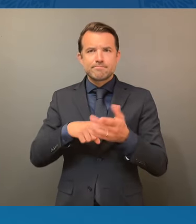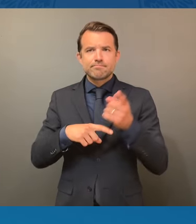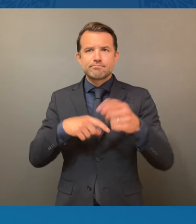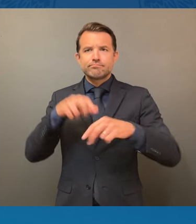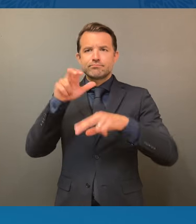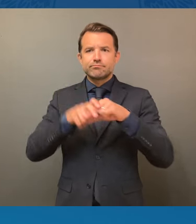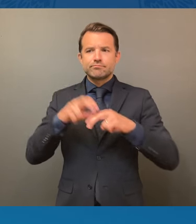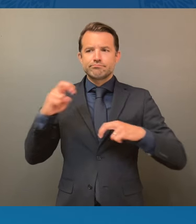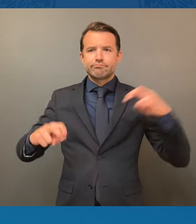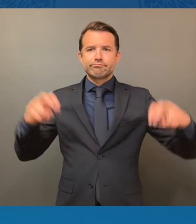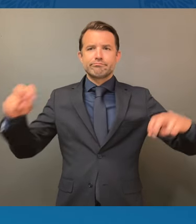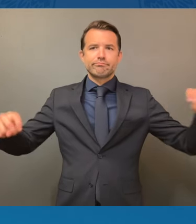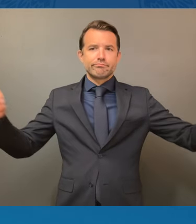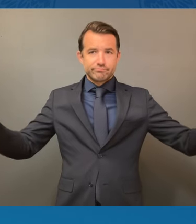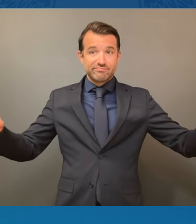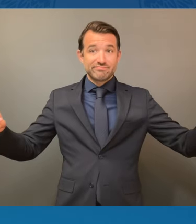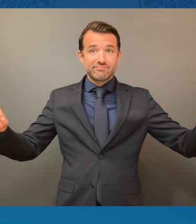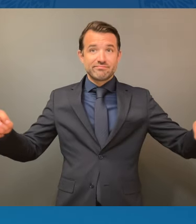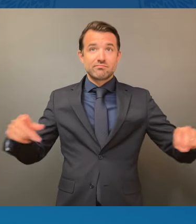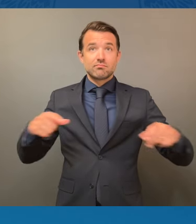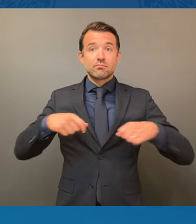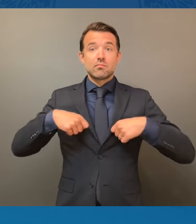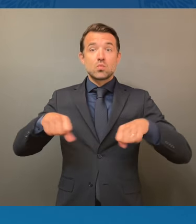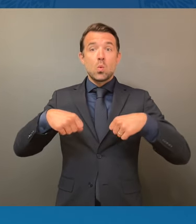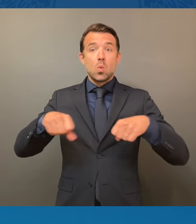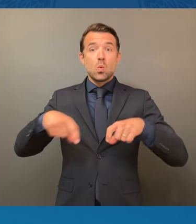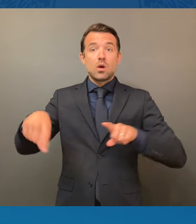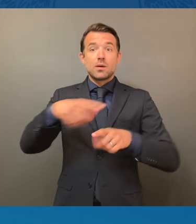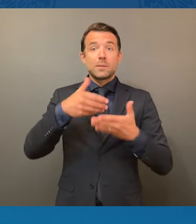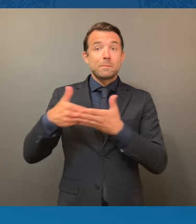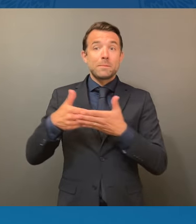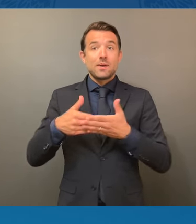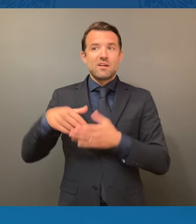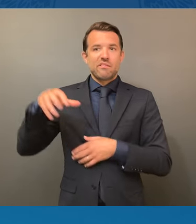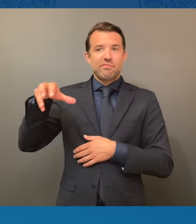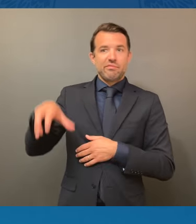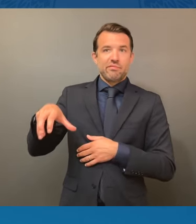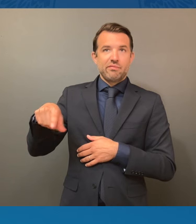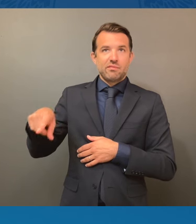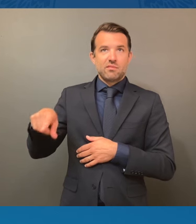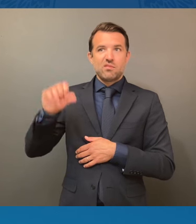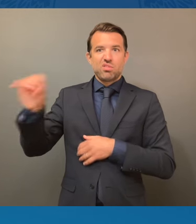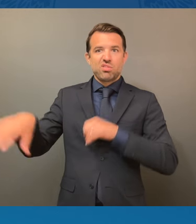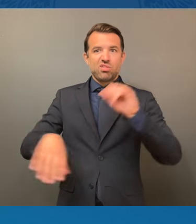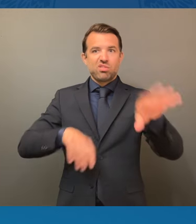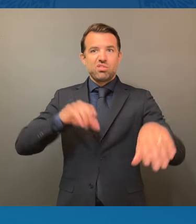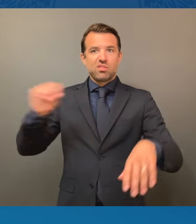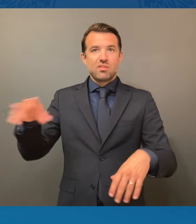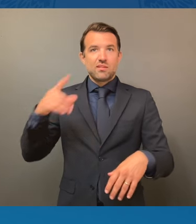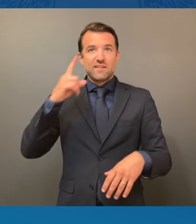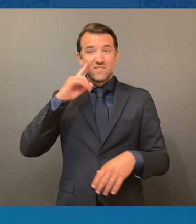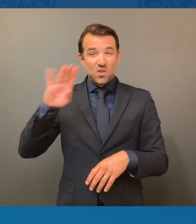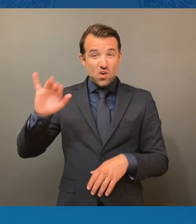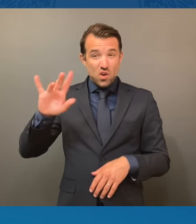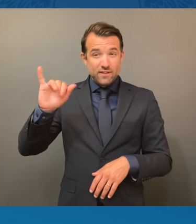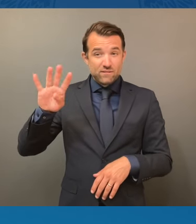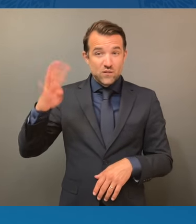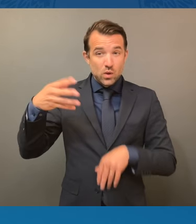a street where there was supposed to be a parade for July 4th.